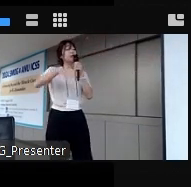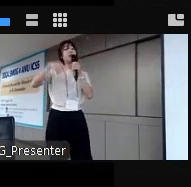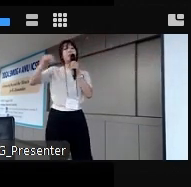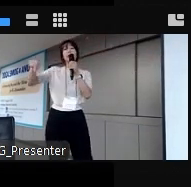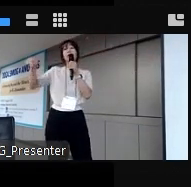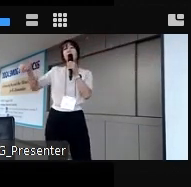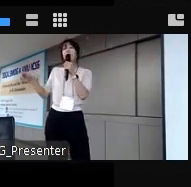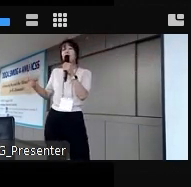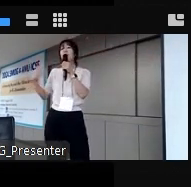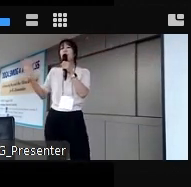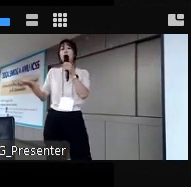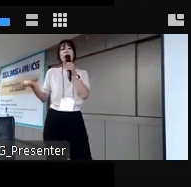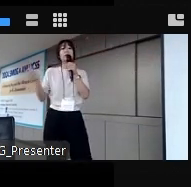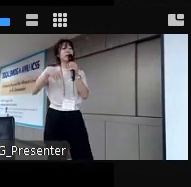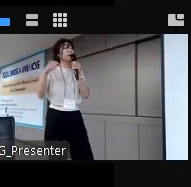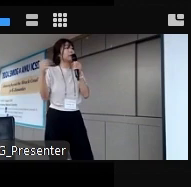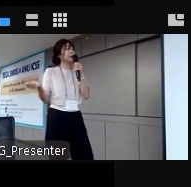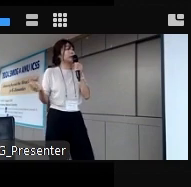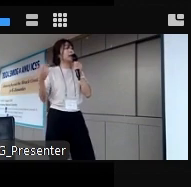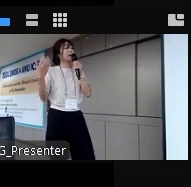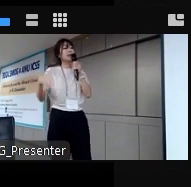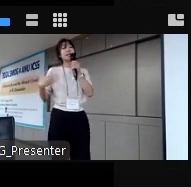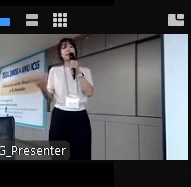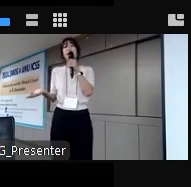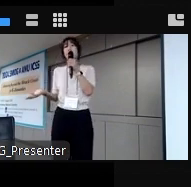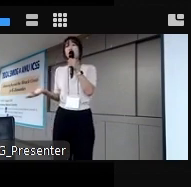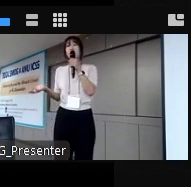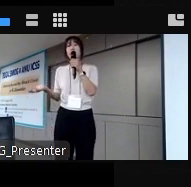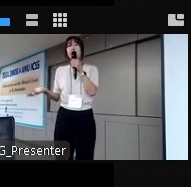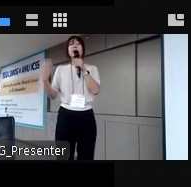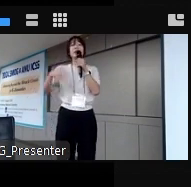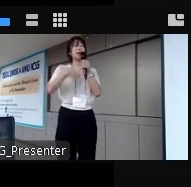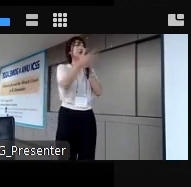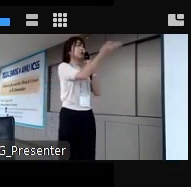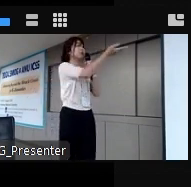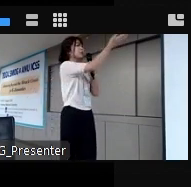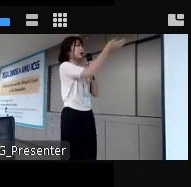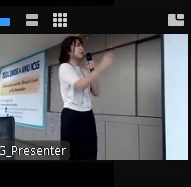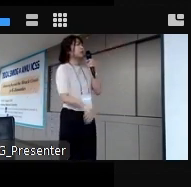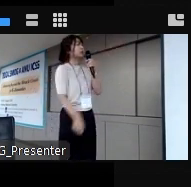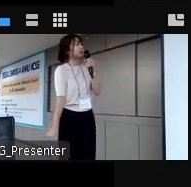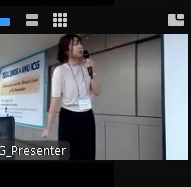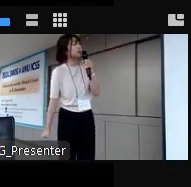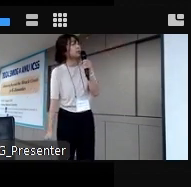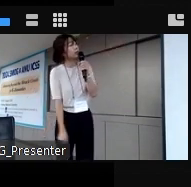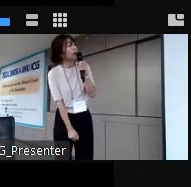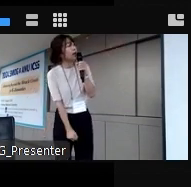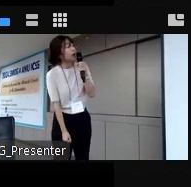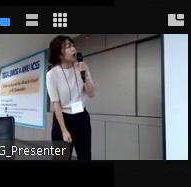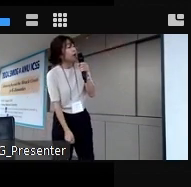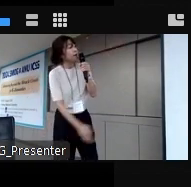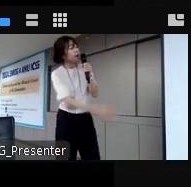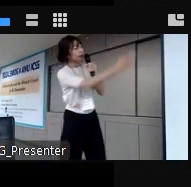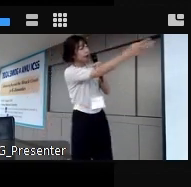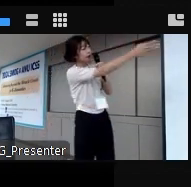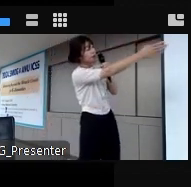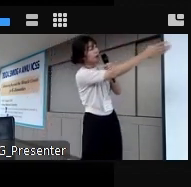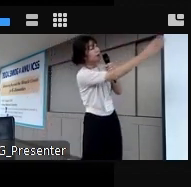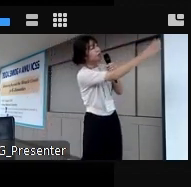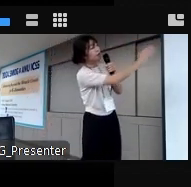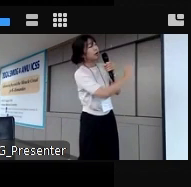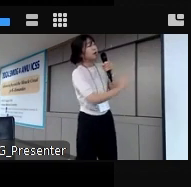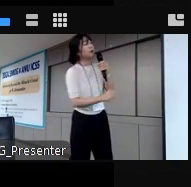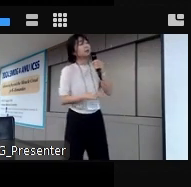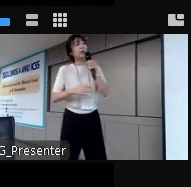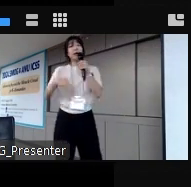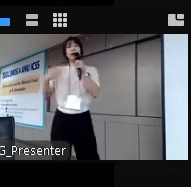do mark your verbs or nouns with locus, then it's clear who's doing what. They choose the right participants, compared to